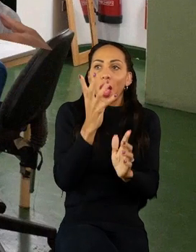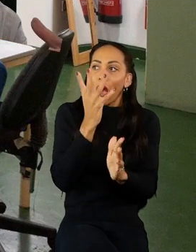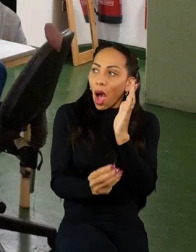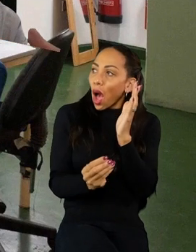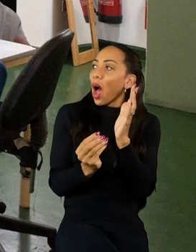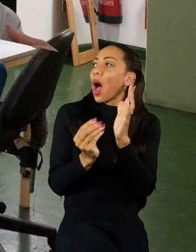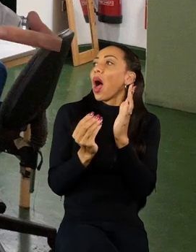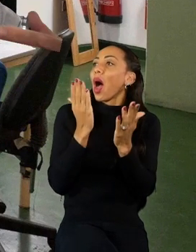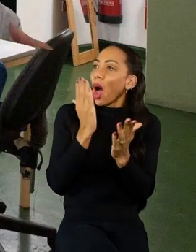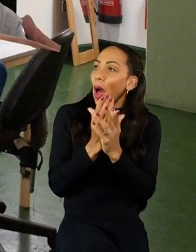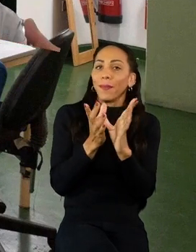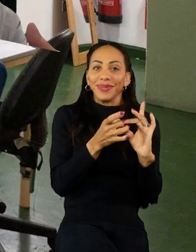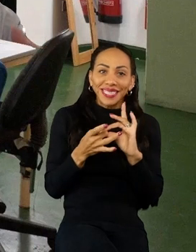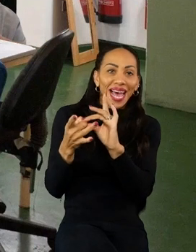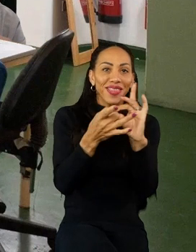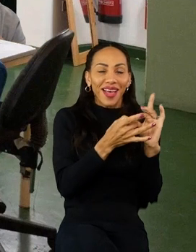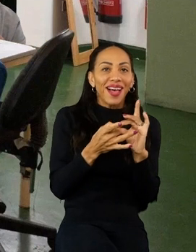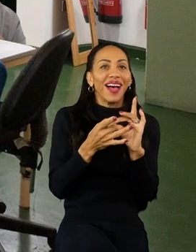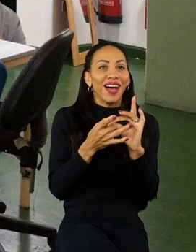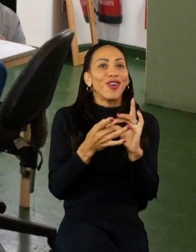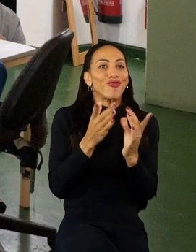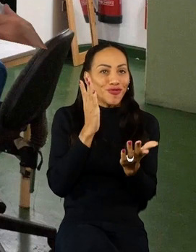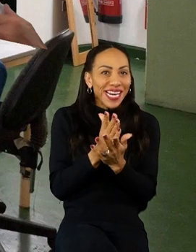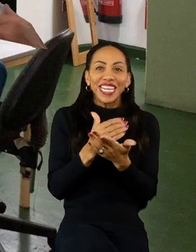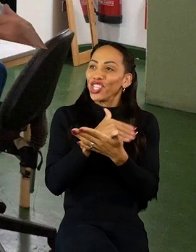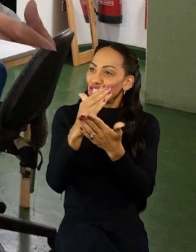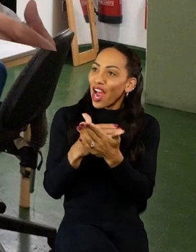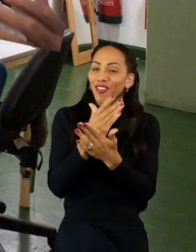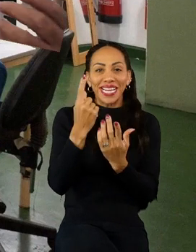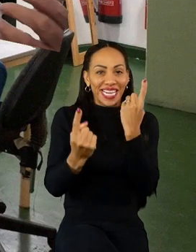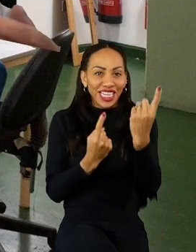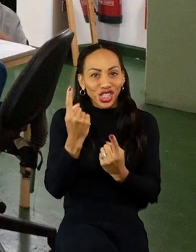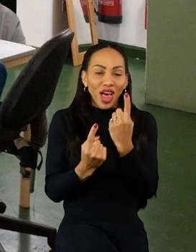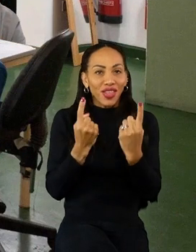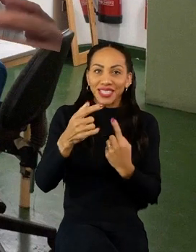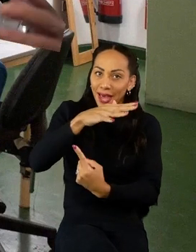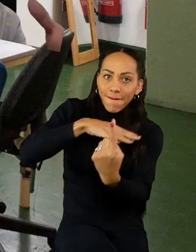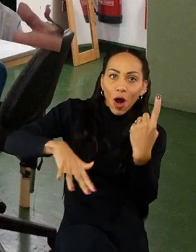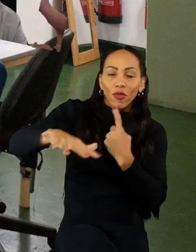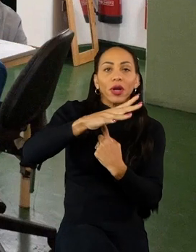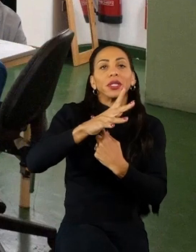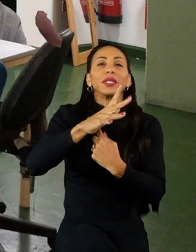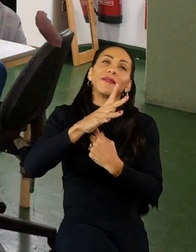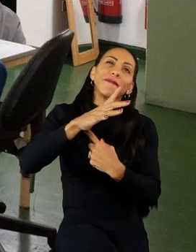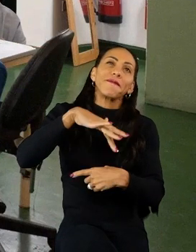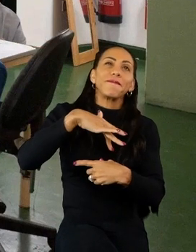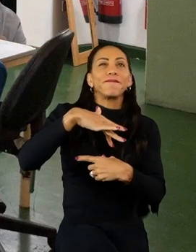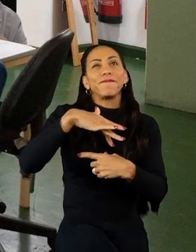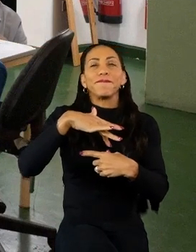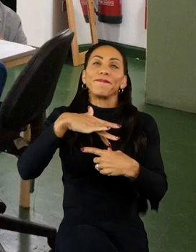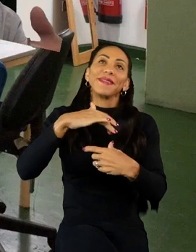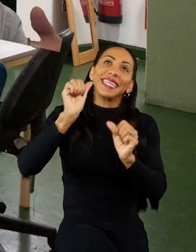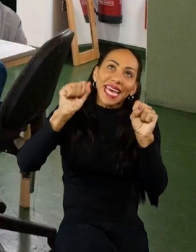illusion of real time interaction in a real shared space becomes a